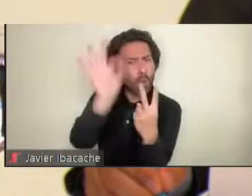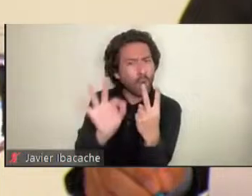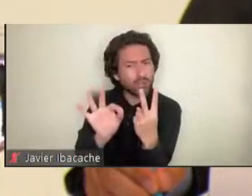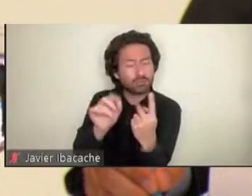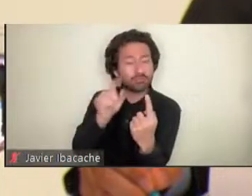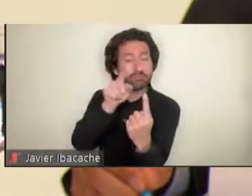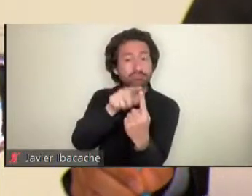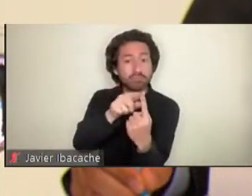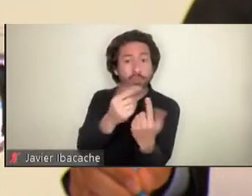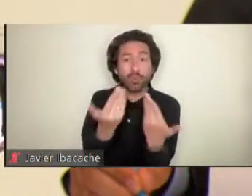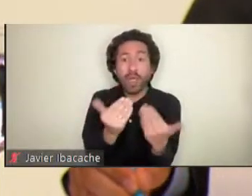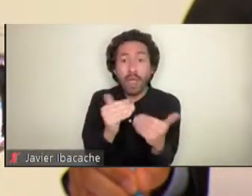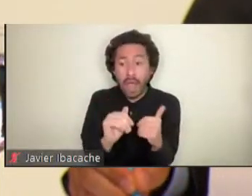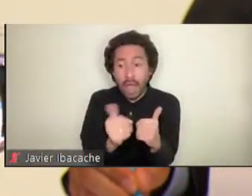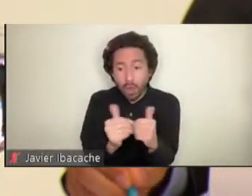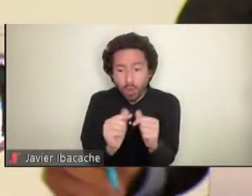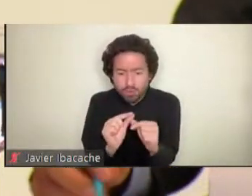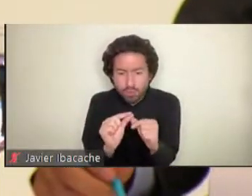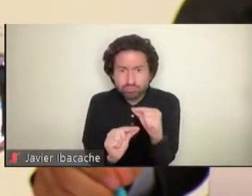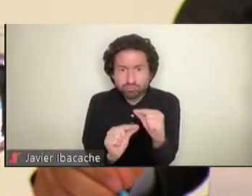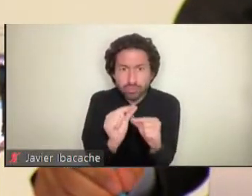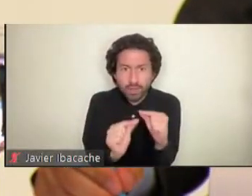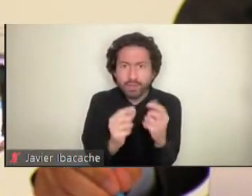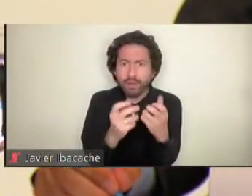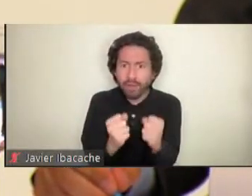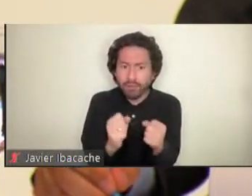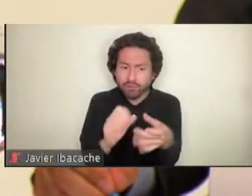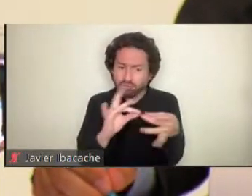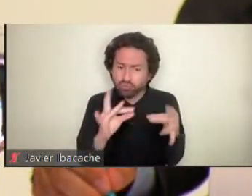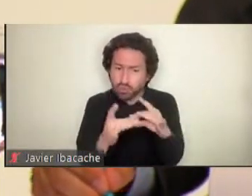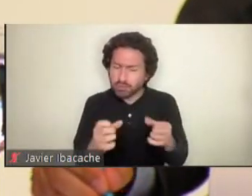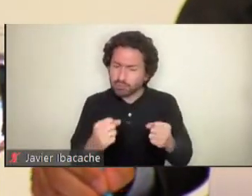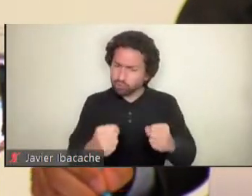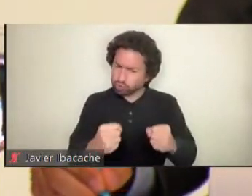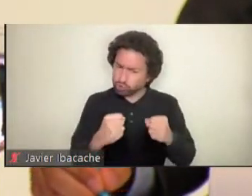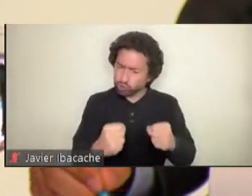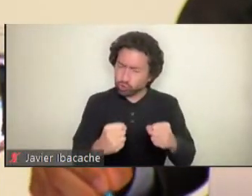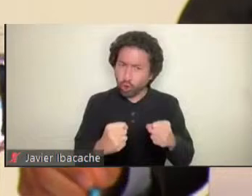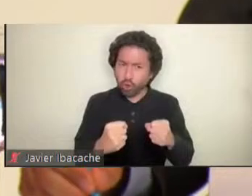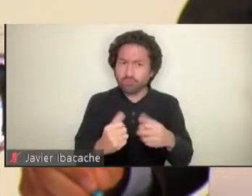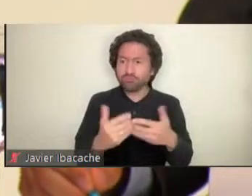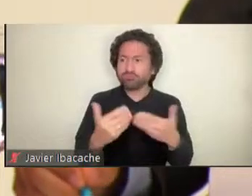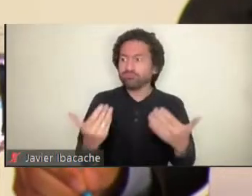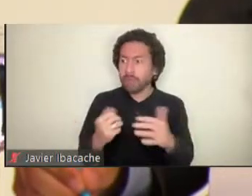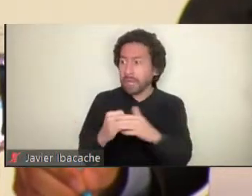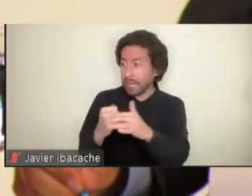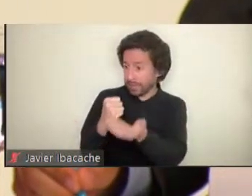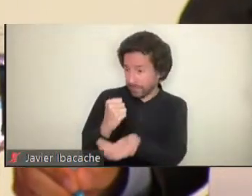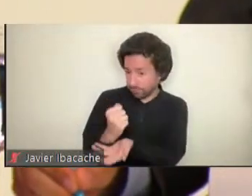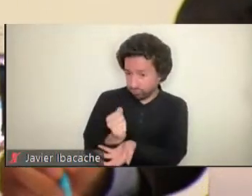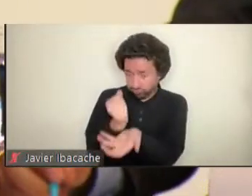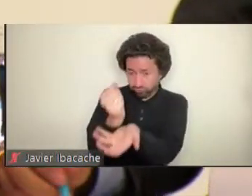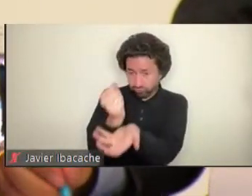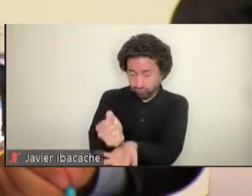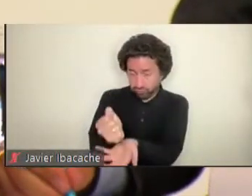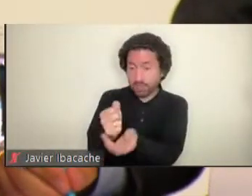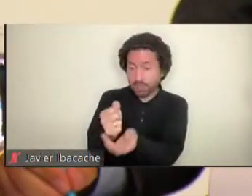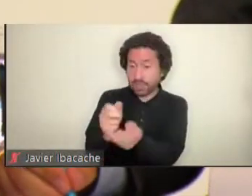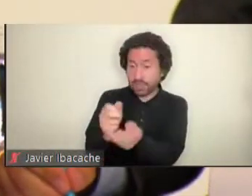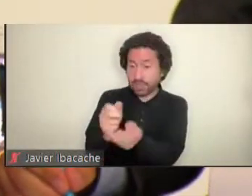One, how do we achieve to create a convincing argument so that